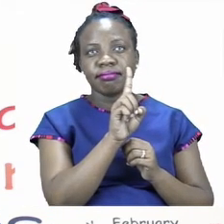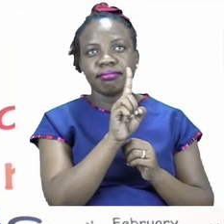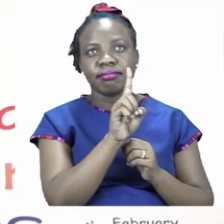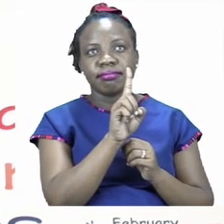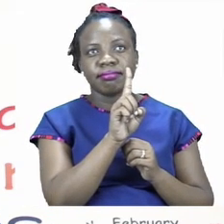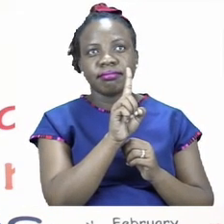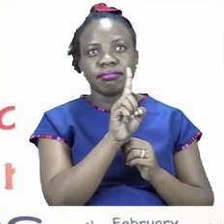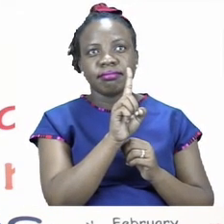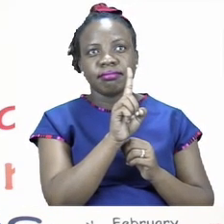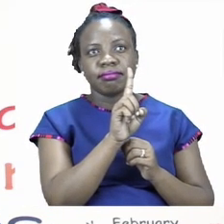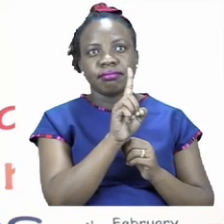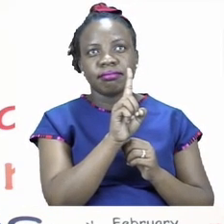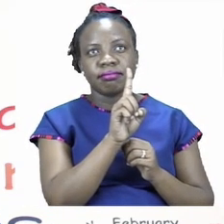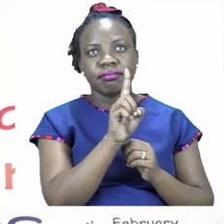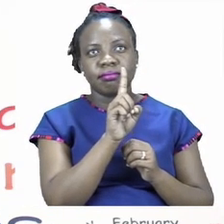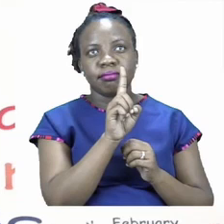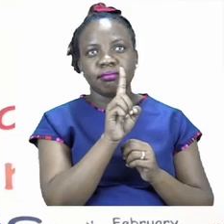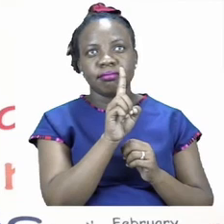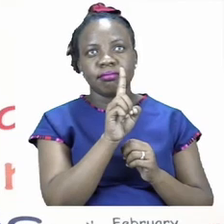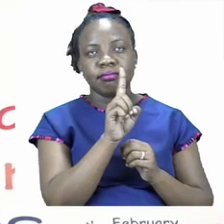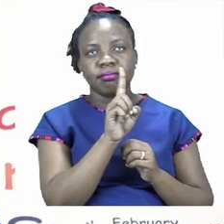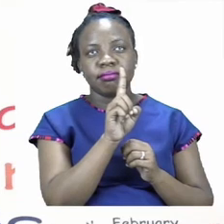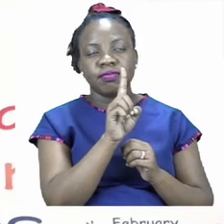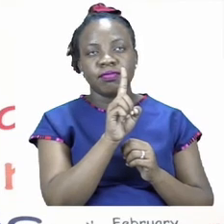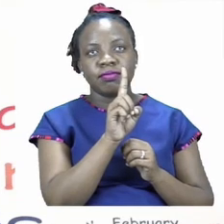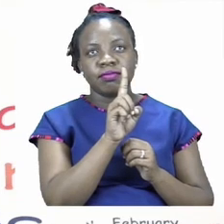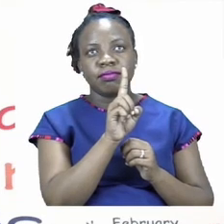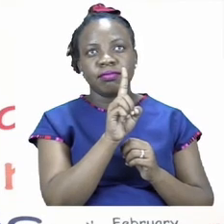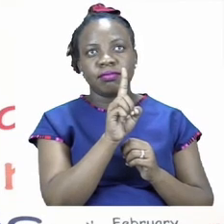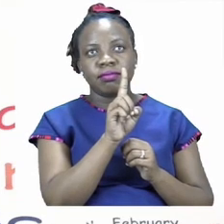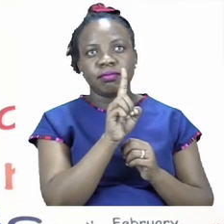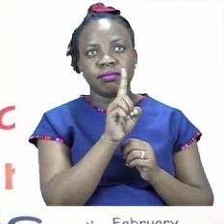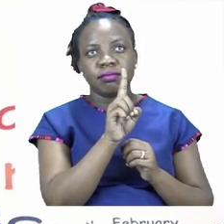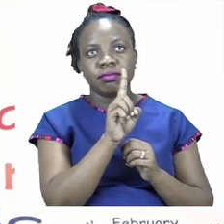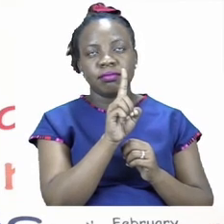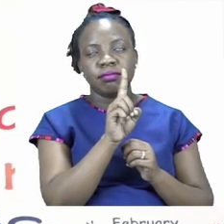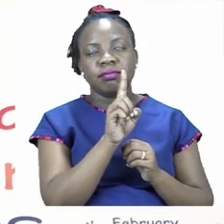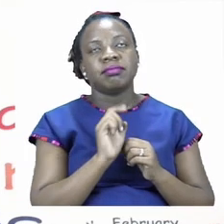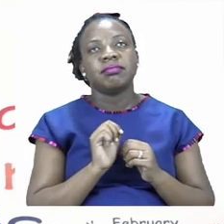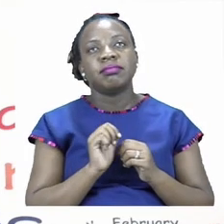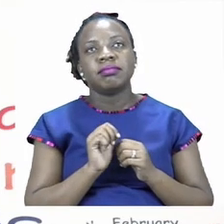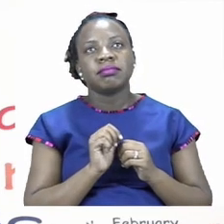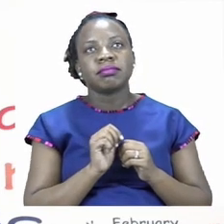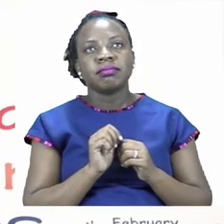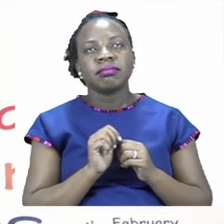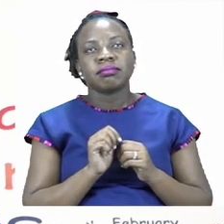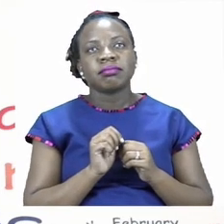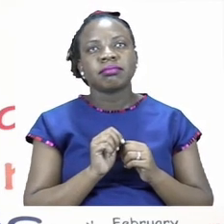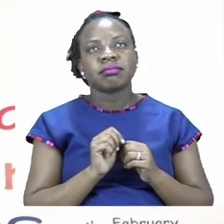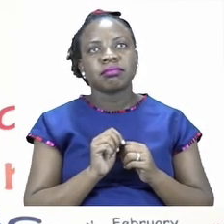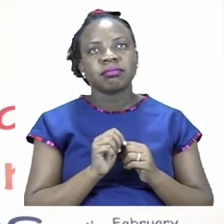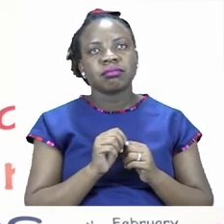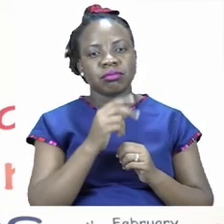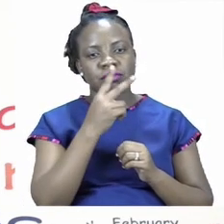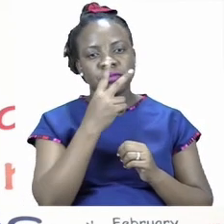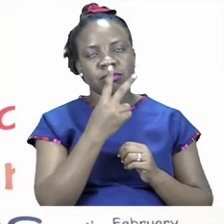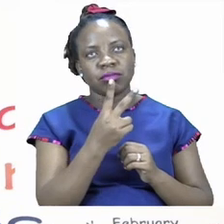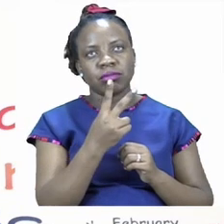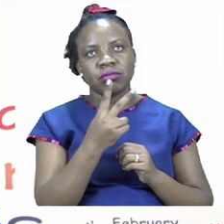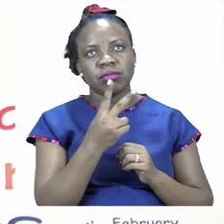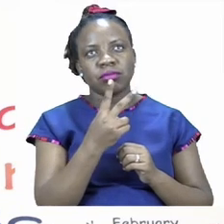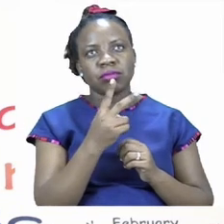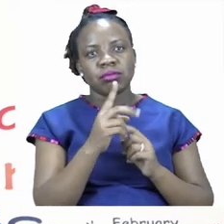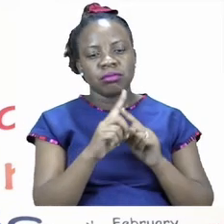tens. So that when we get our answer, we say plus 1. Now the next one is